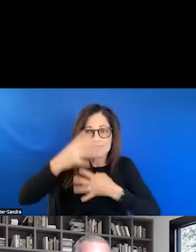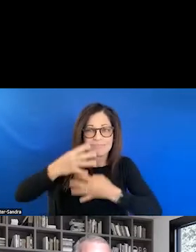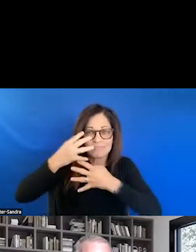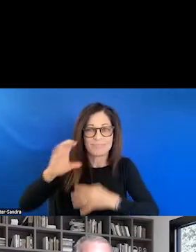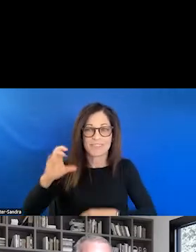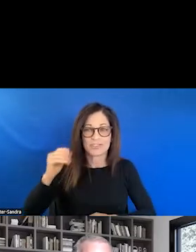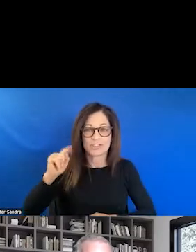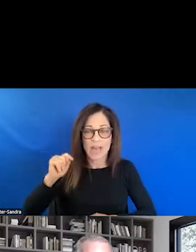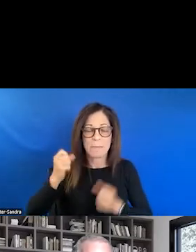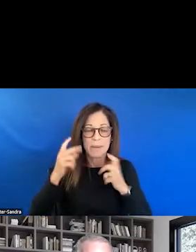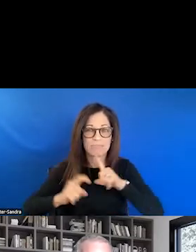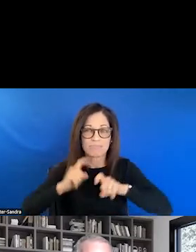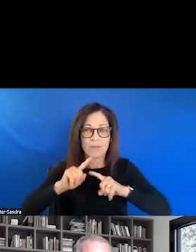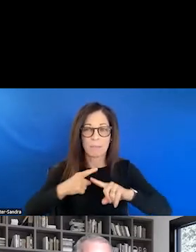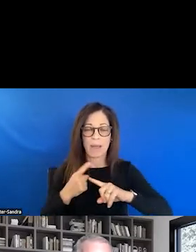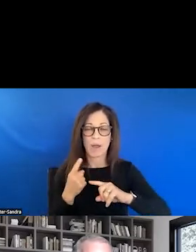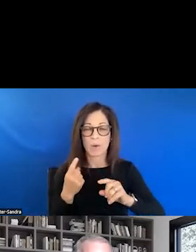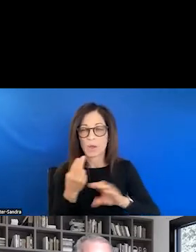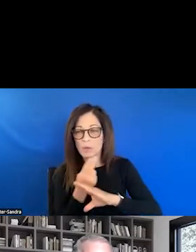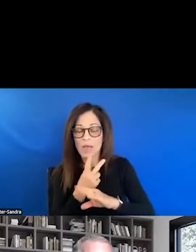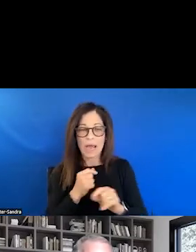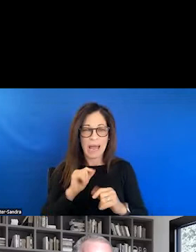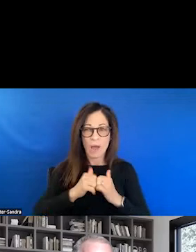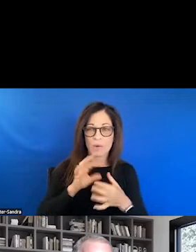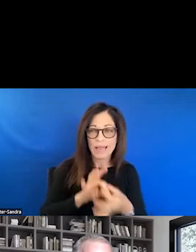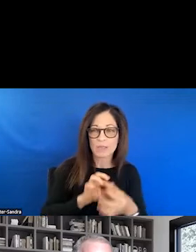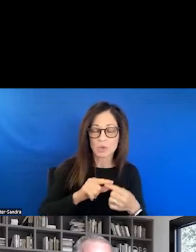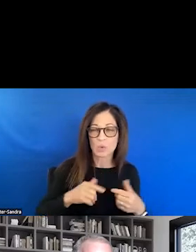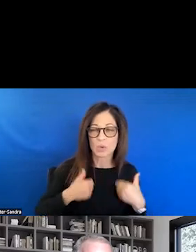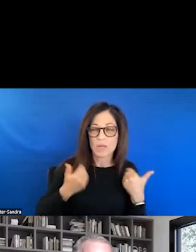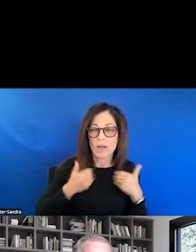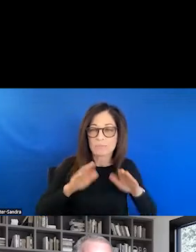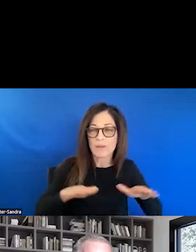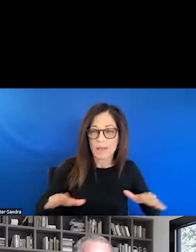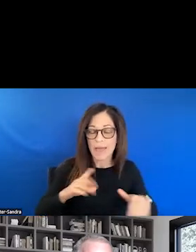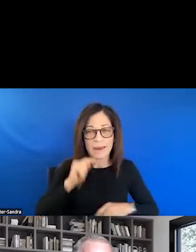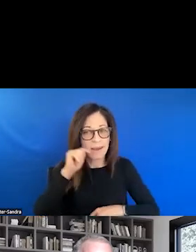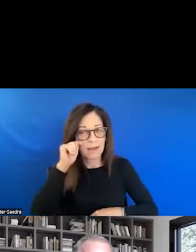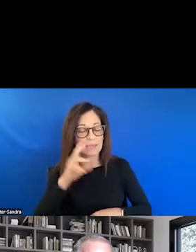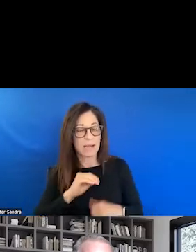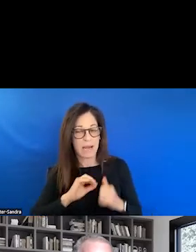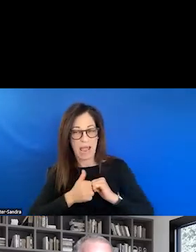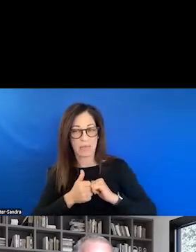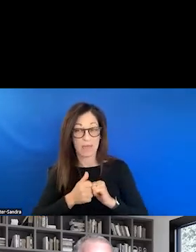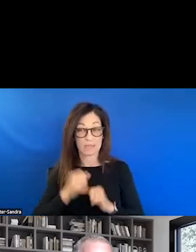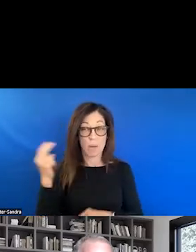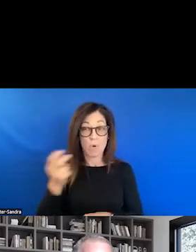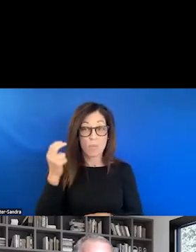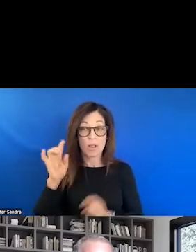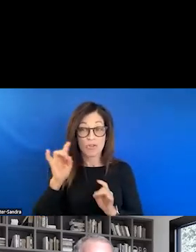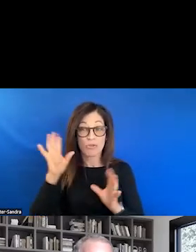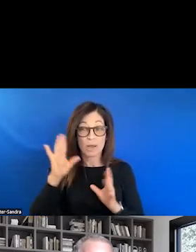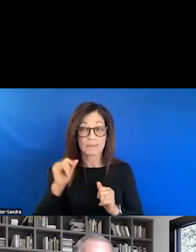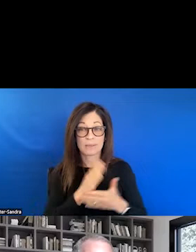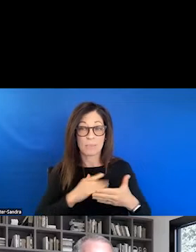questions around the applicability to child and adolescent, some of the questions about the underpinnings of how the mobile crisis components